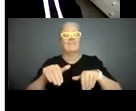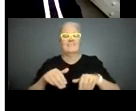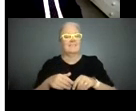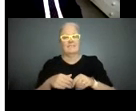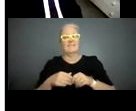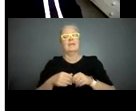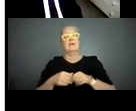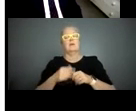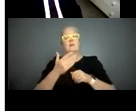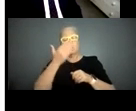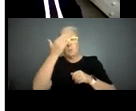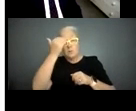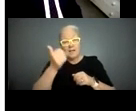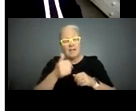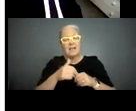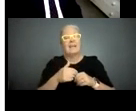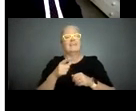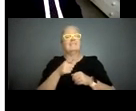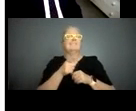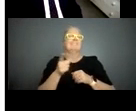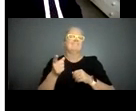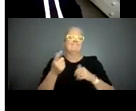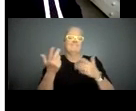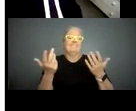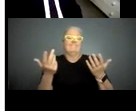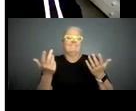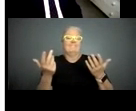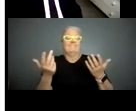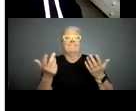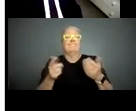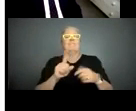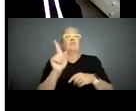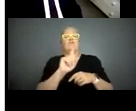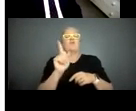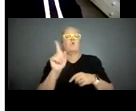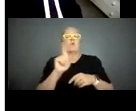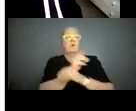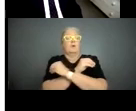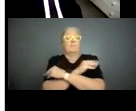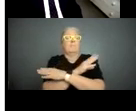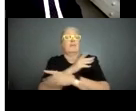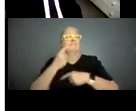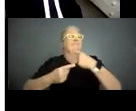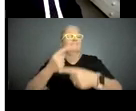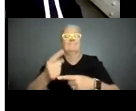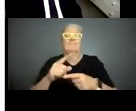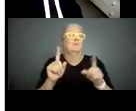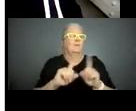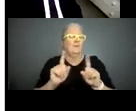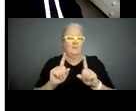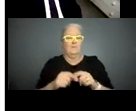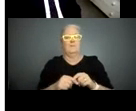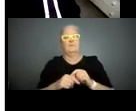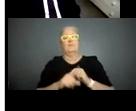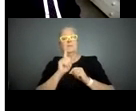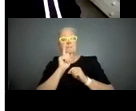to handle children with disabilities. But they are open to it, and many 700 teachers